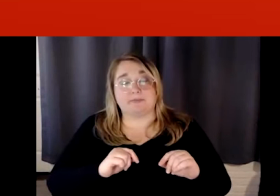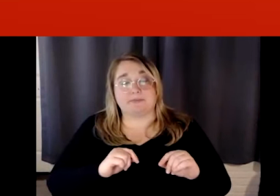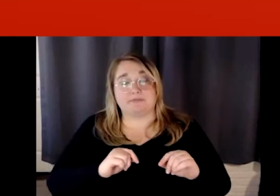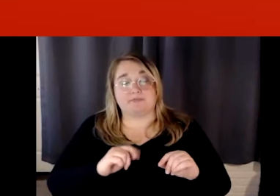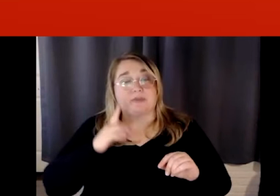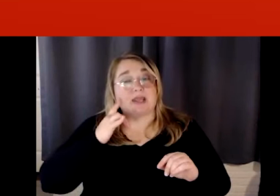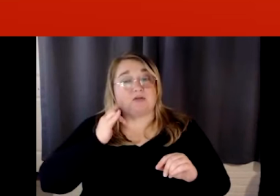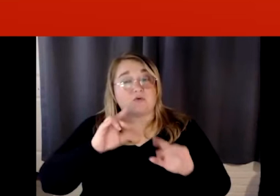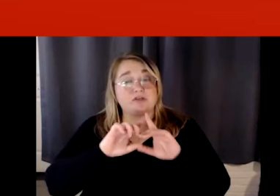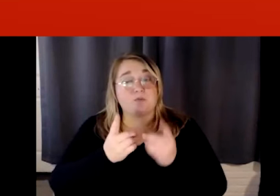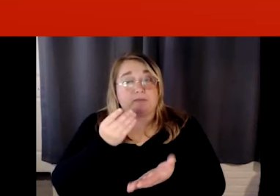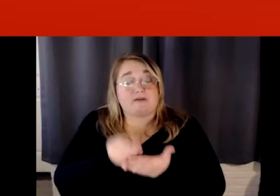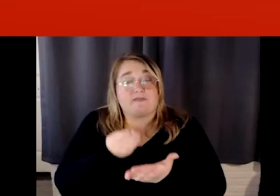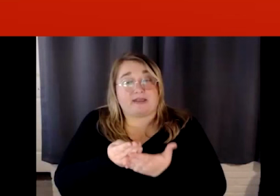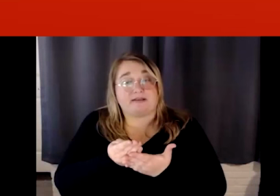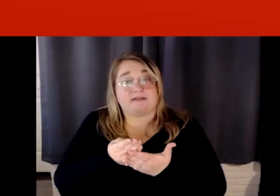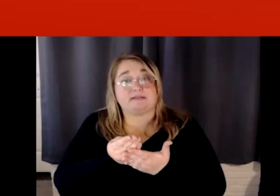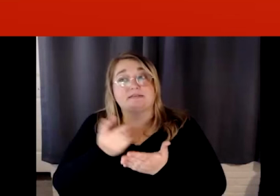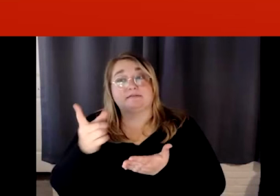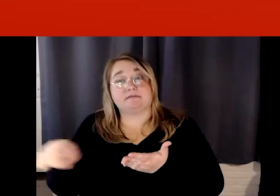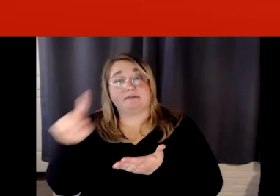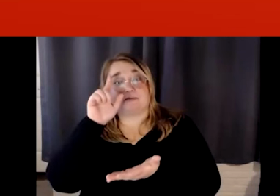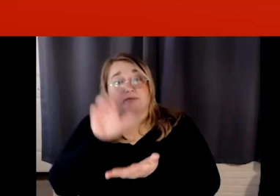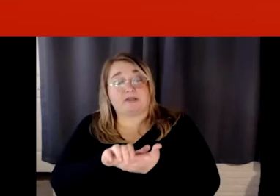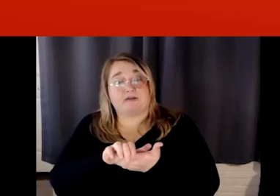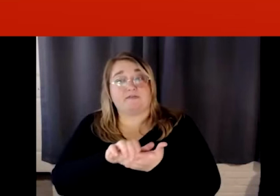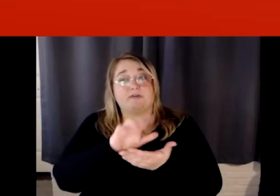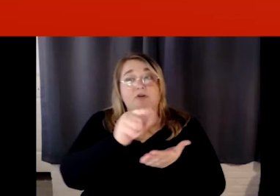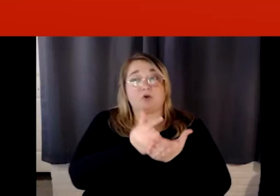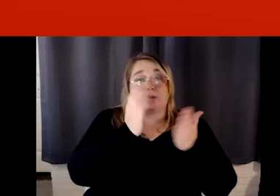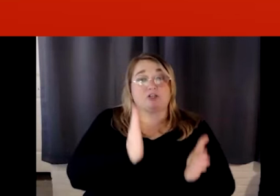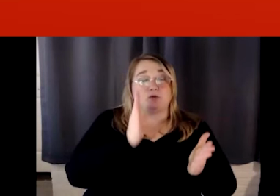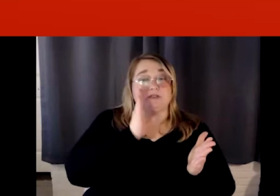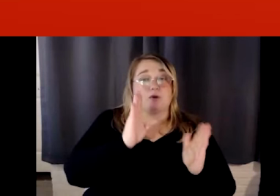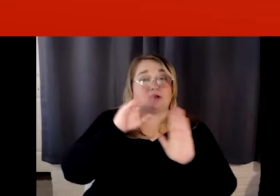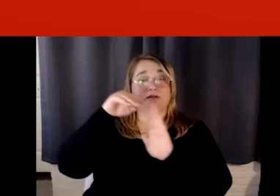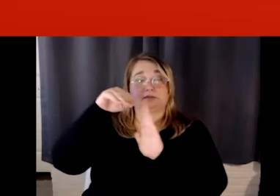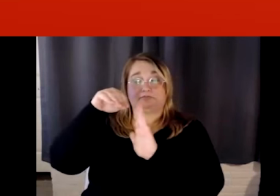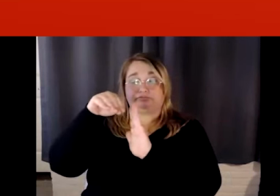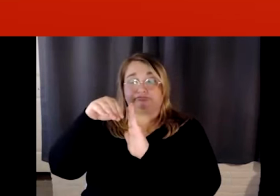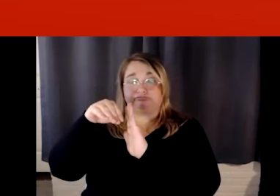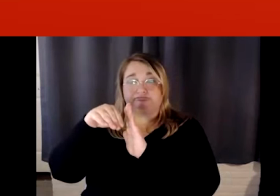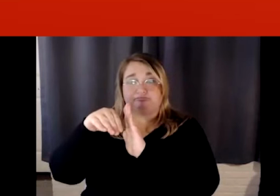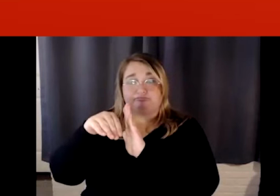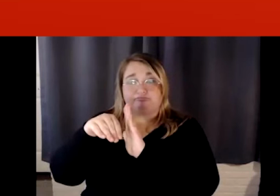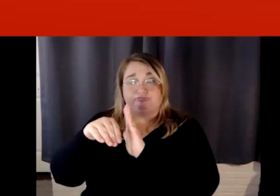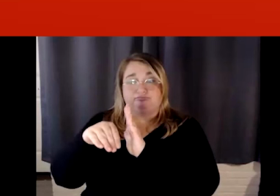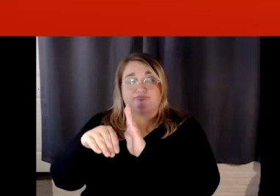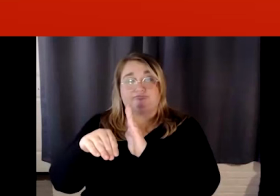California Department of Finance believes that graduates will be down to this level by 2032.